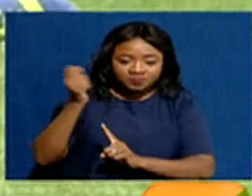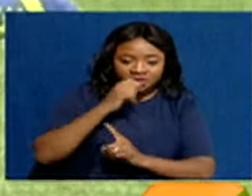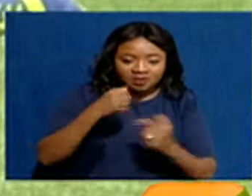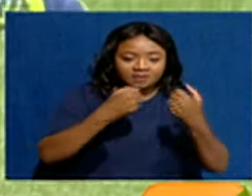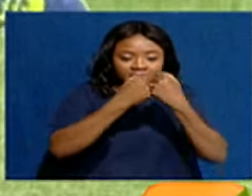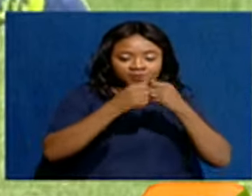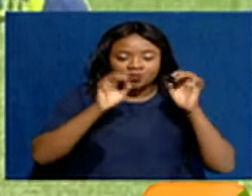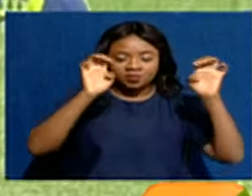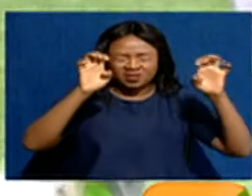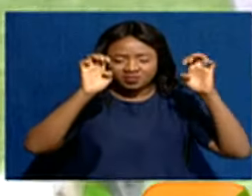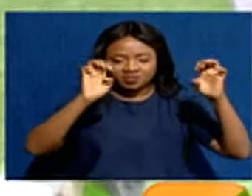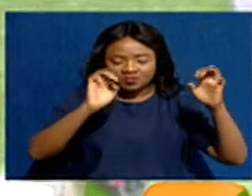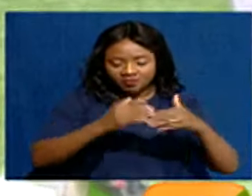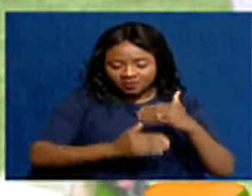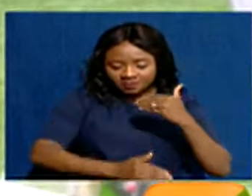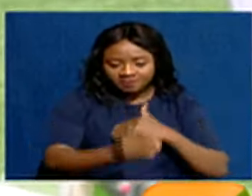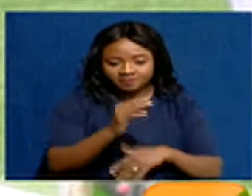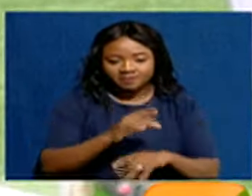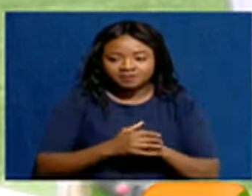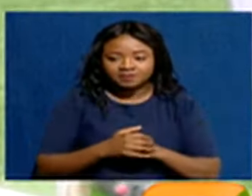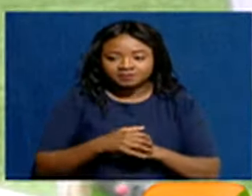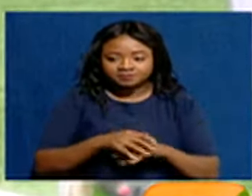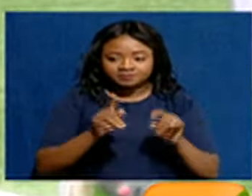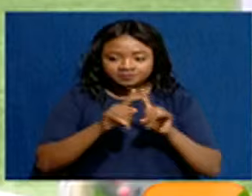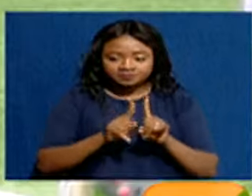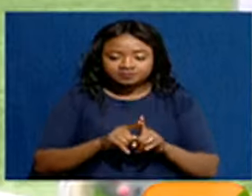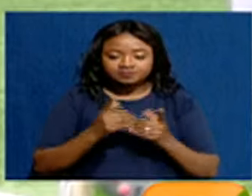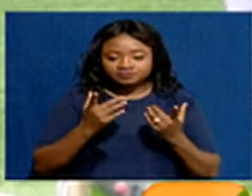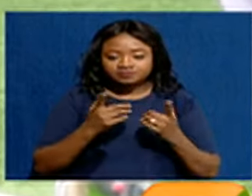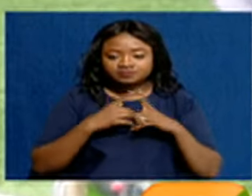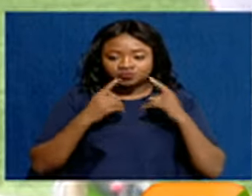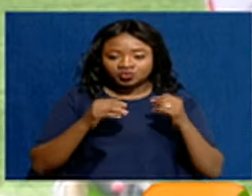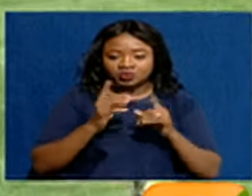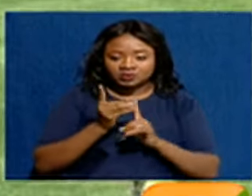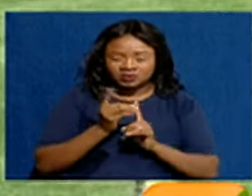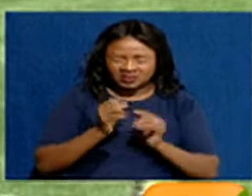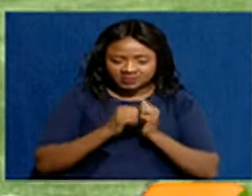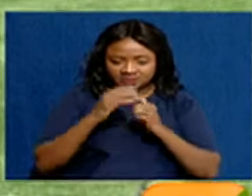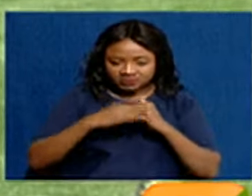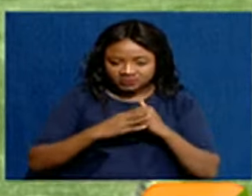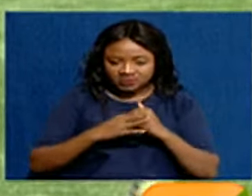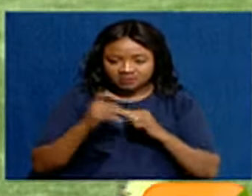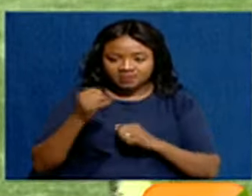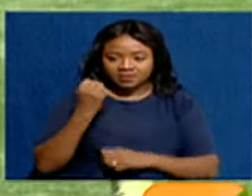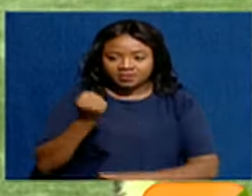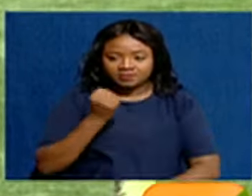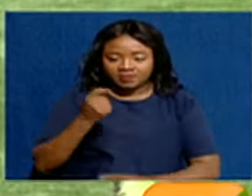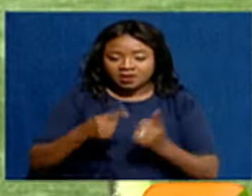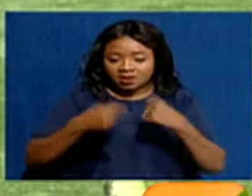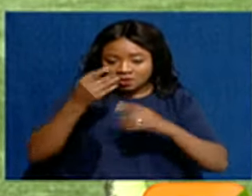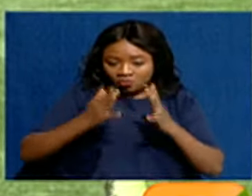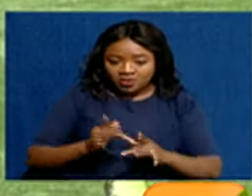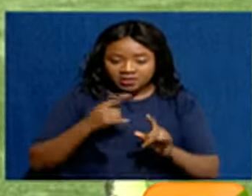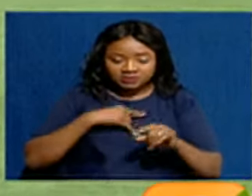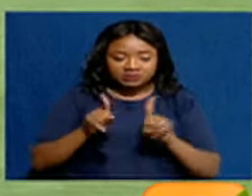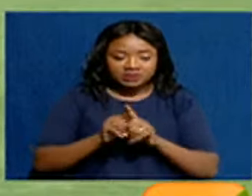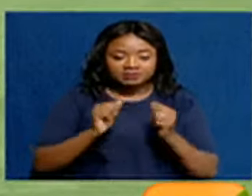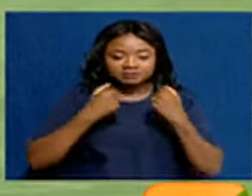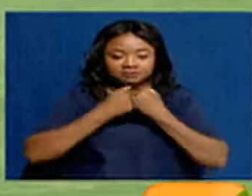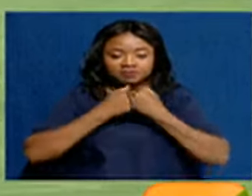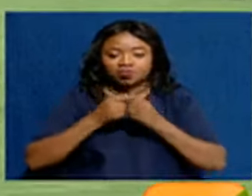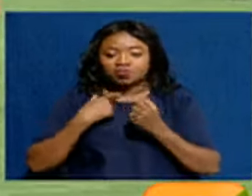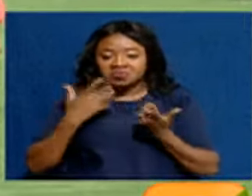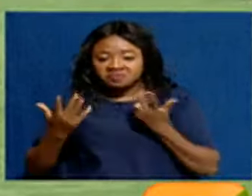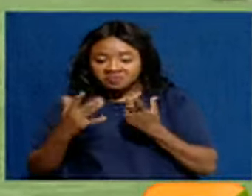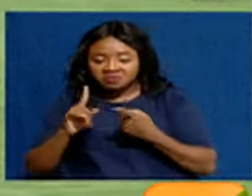in the two-legged tie, with Nairobi hosting the return leg on the 19th of May. The winner will face either Burundi or Djibouti in the